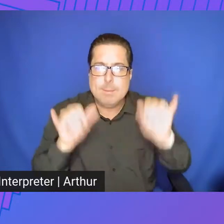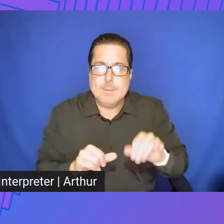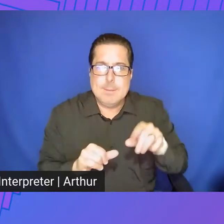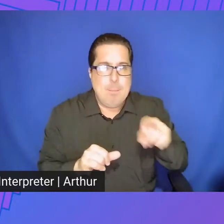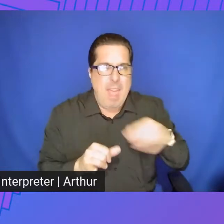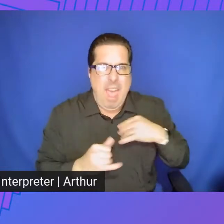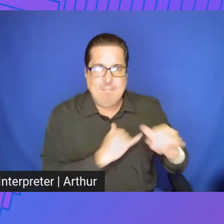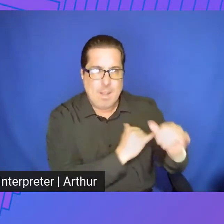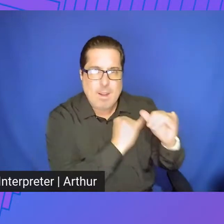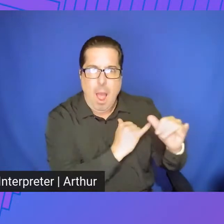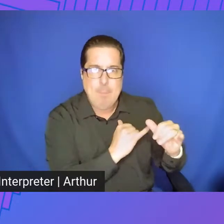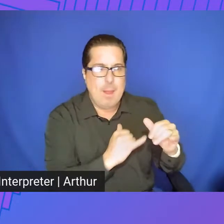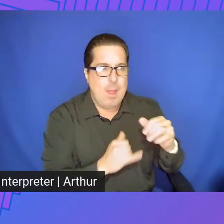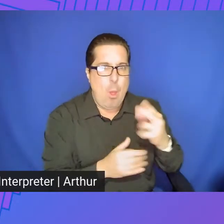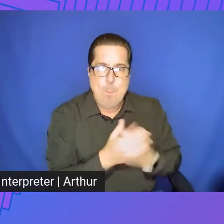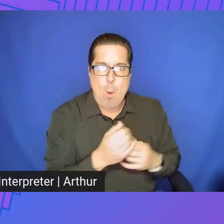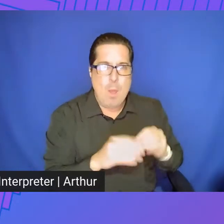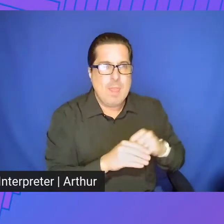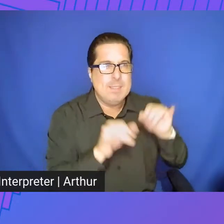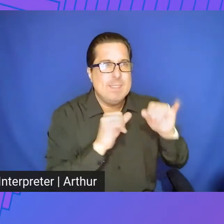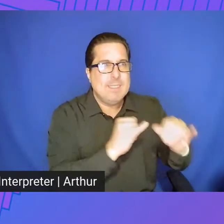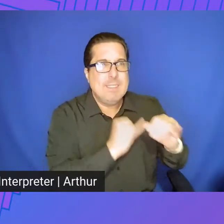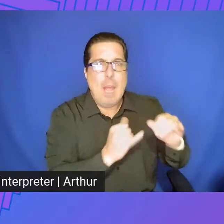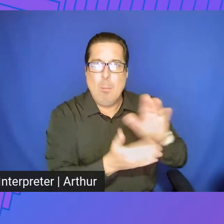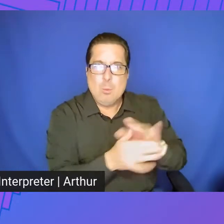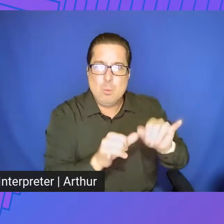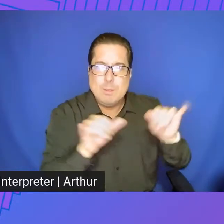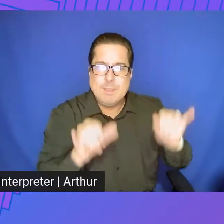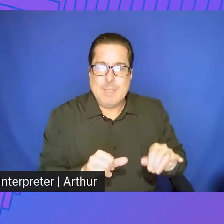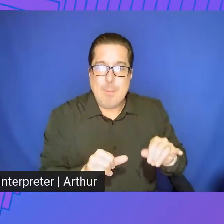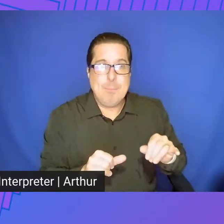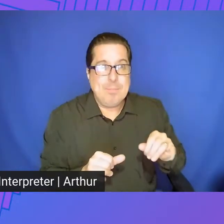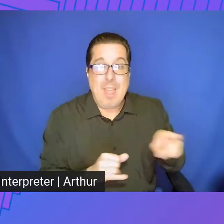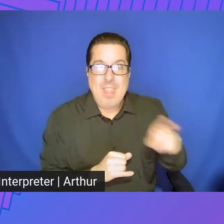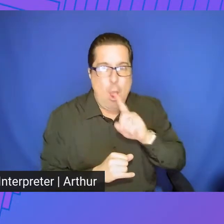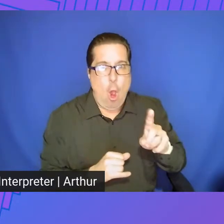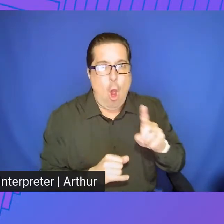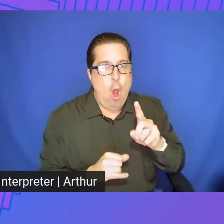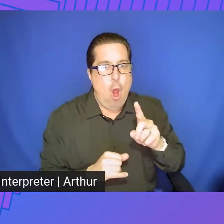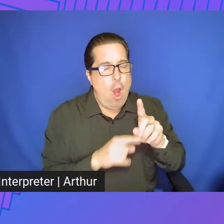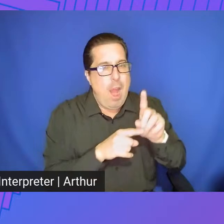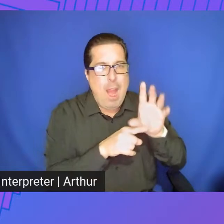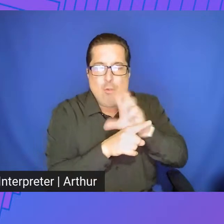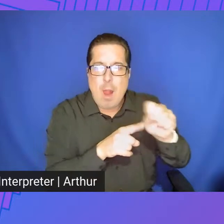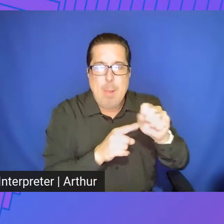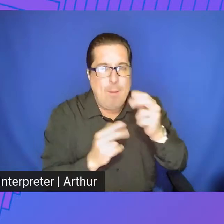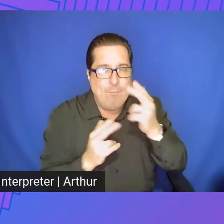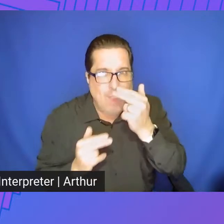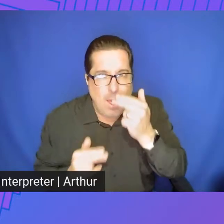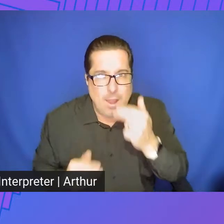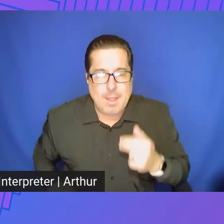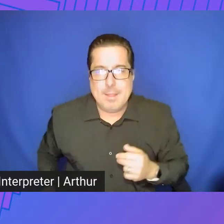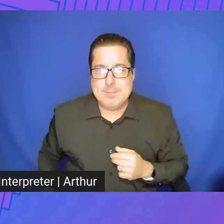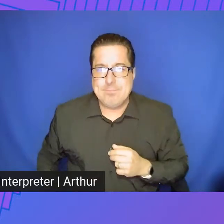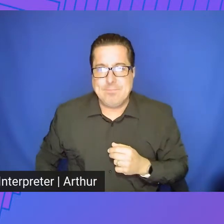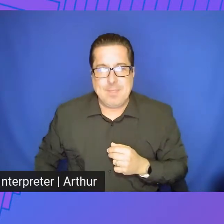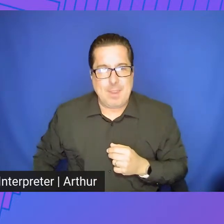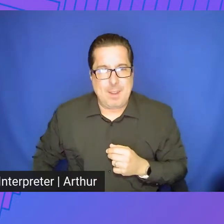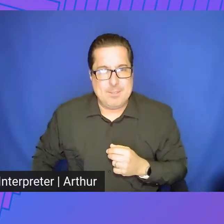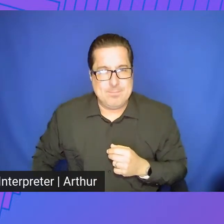both in the same school system. They are incredibly funny and hilarious, and I